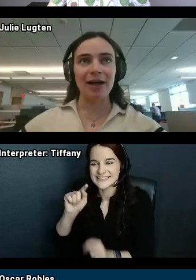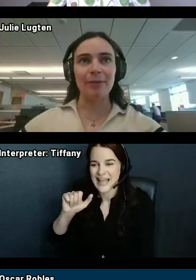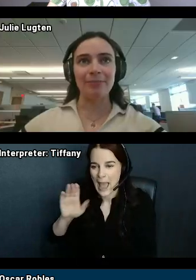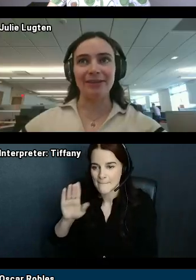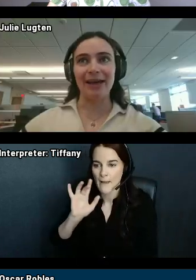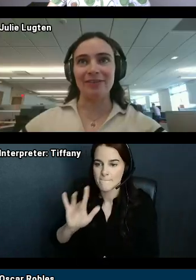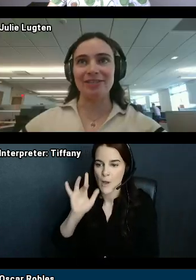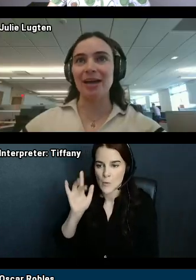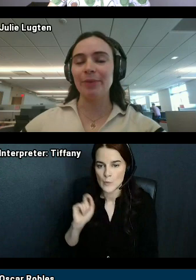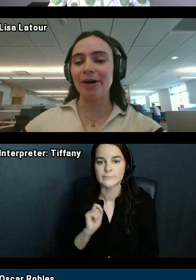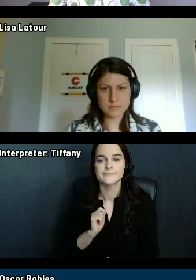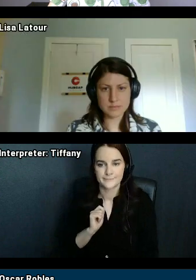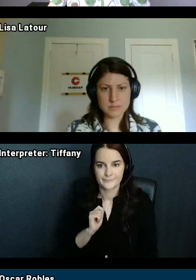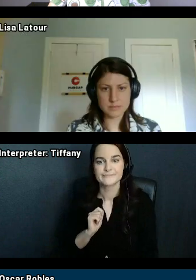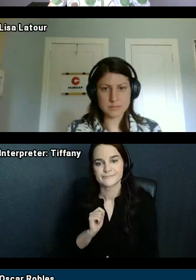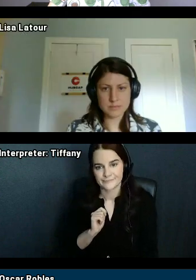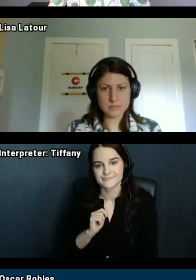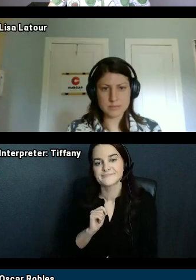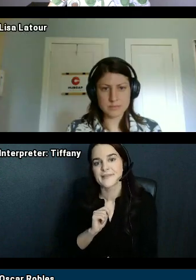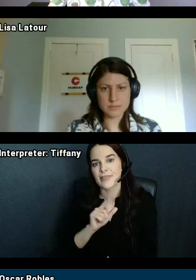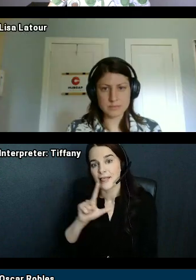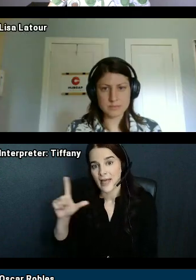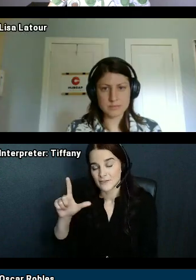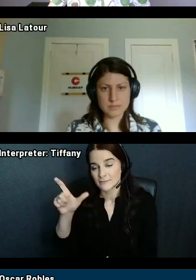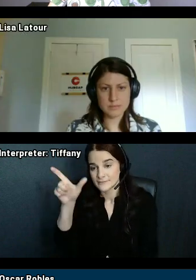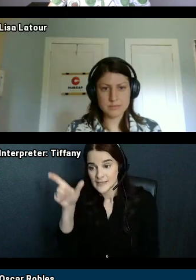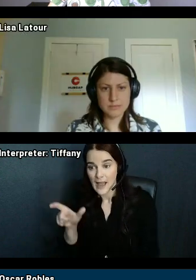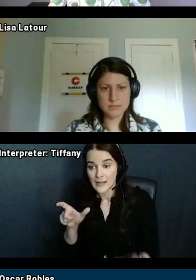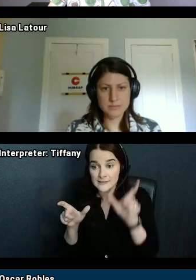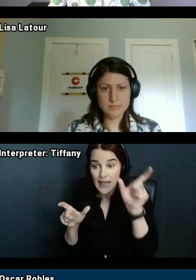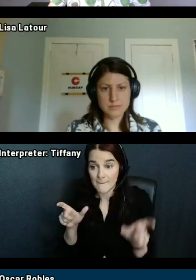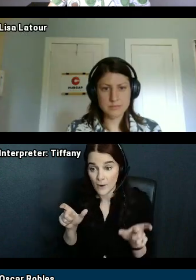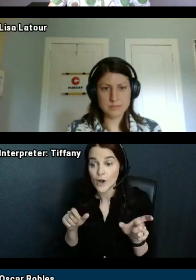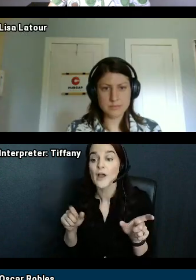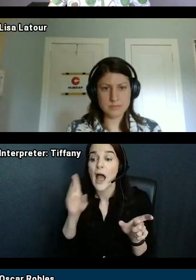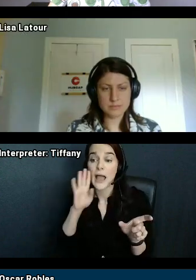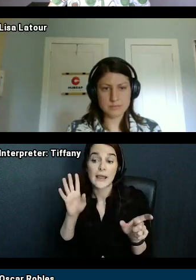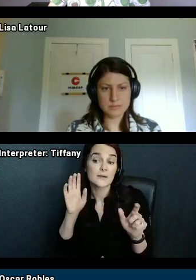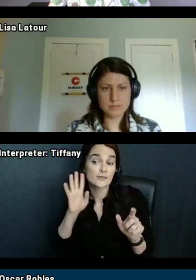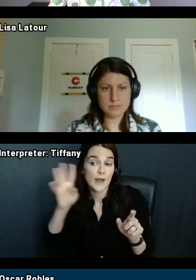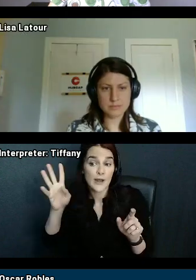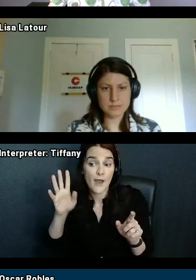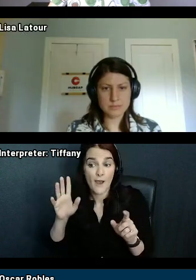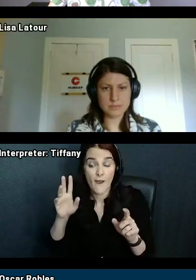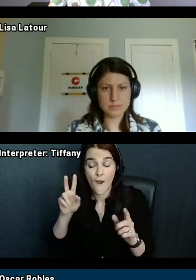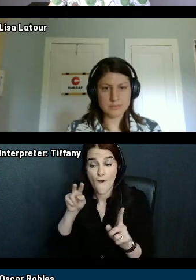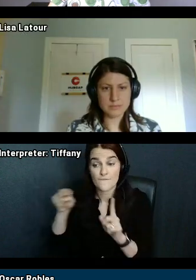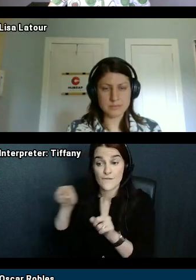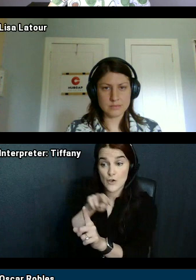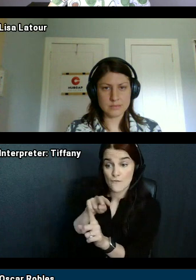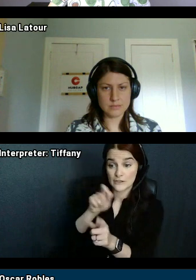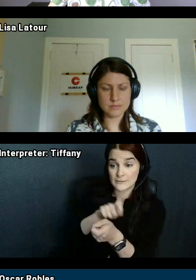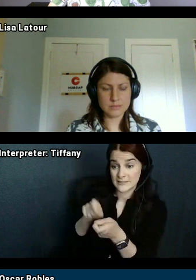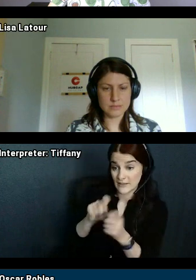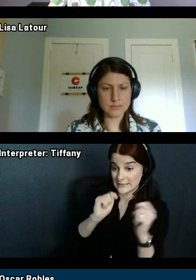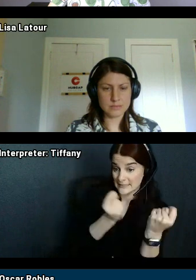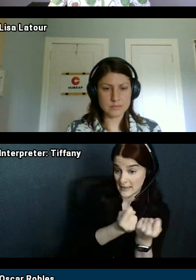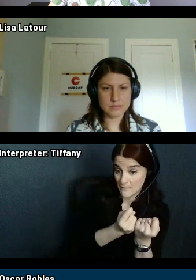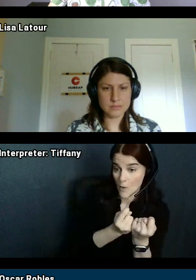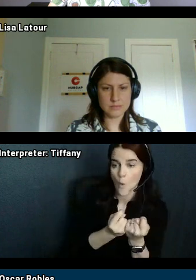Then pulling up the left sidebar, I can either create a view for a specific team, or I can customize the default